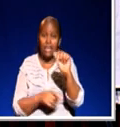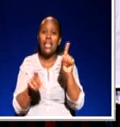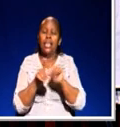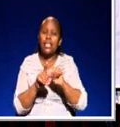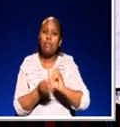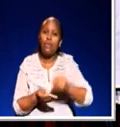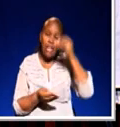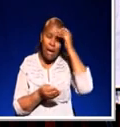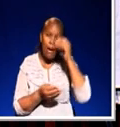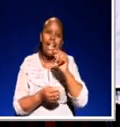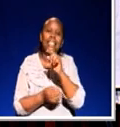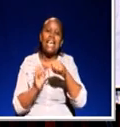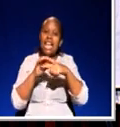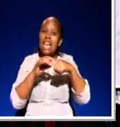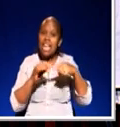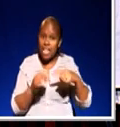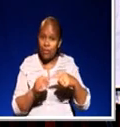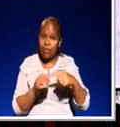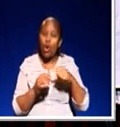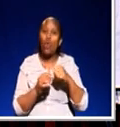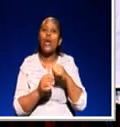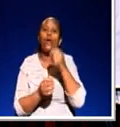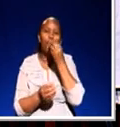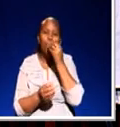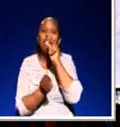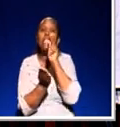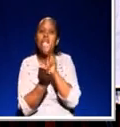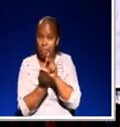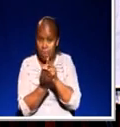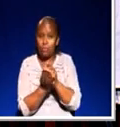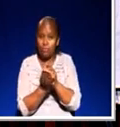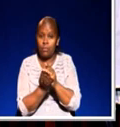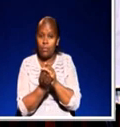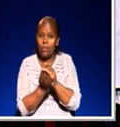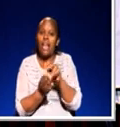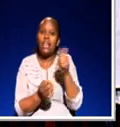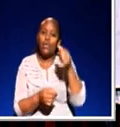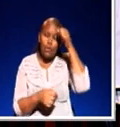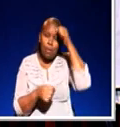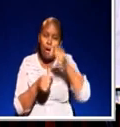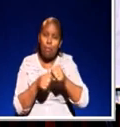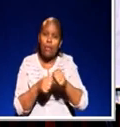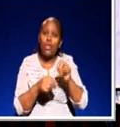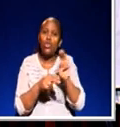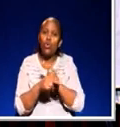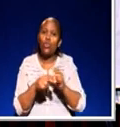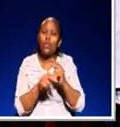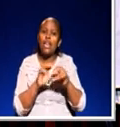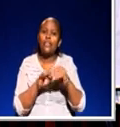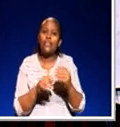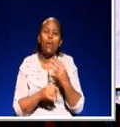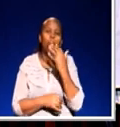as a storage of food. You also looked at the leaf being used by the plants as